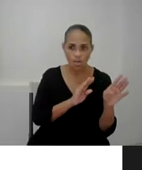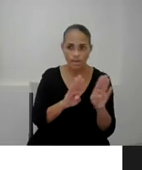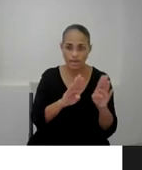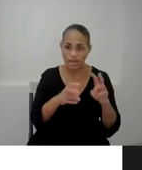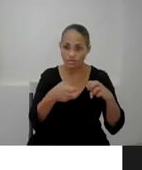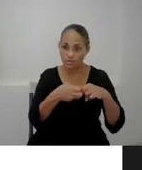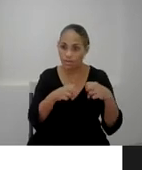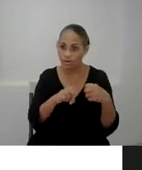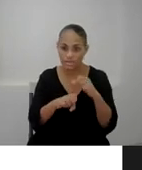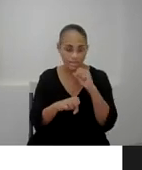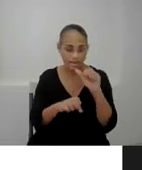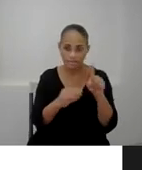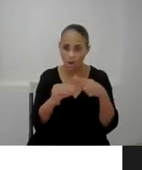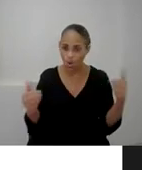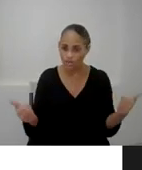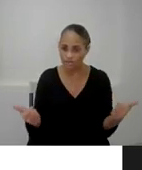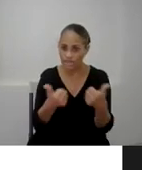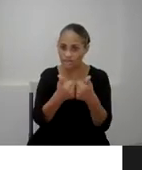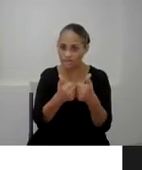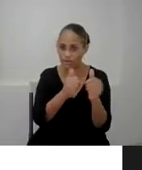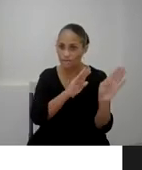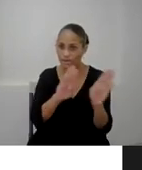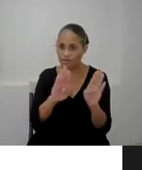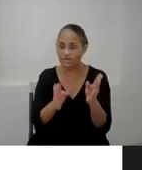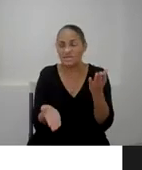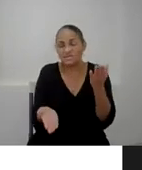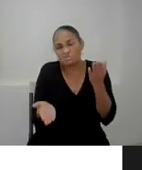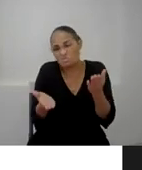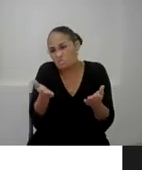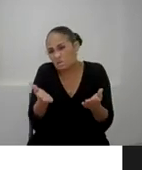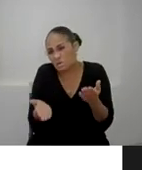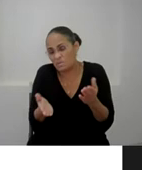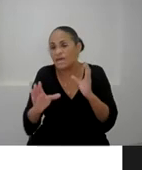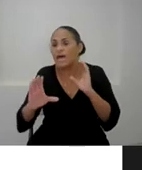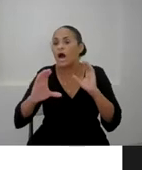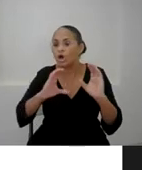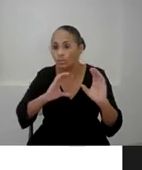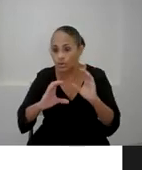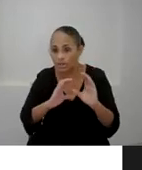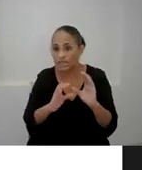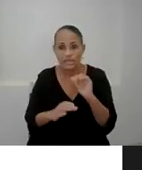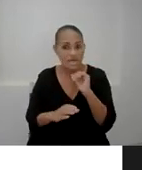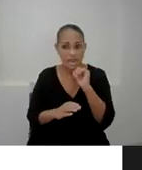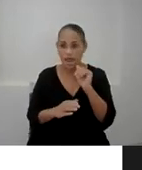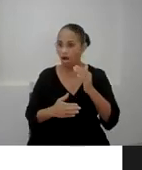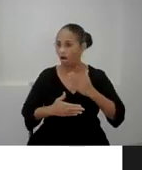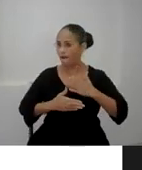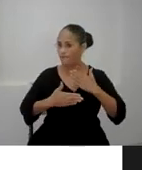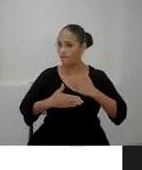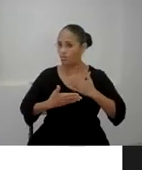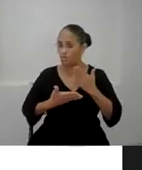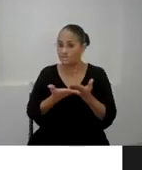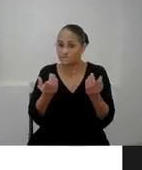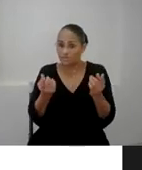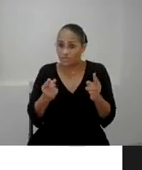it's not about challenging behavior, it's probably them communicating that they are not happy with something that's going on